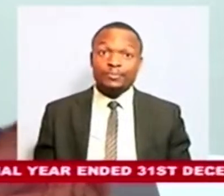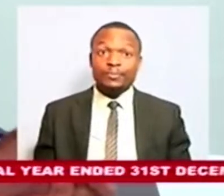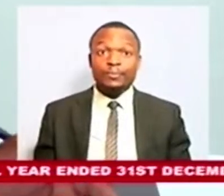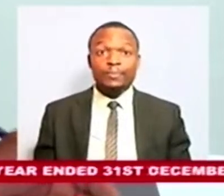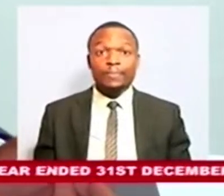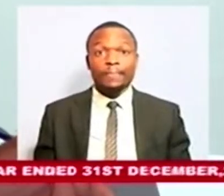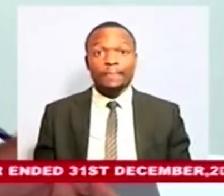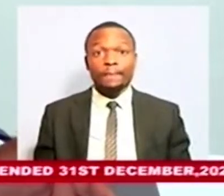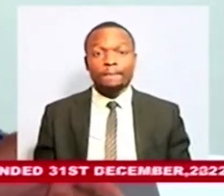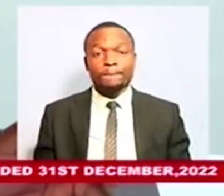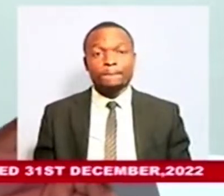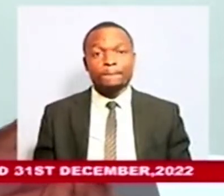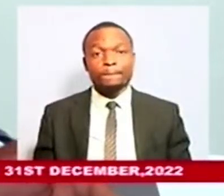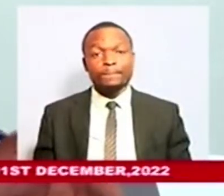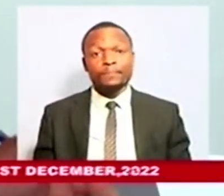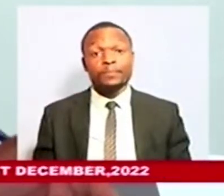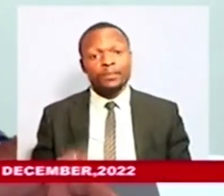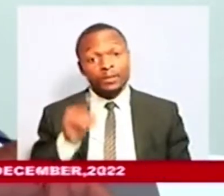are